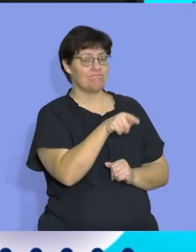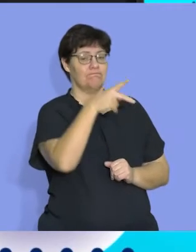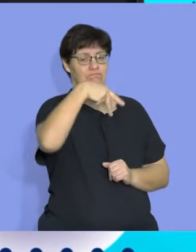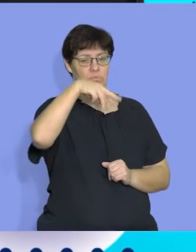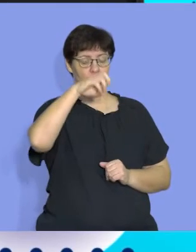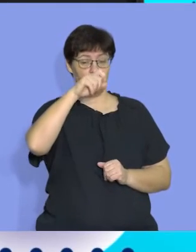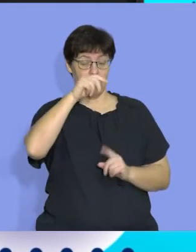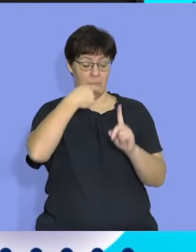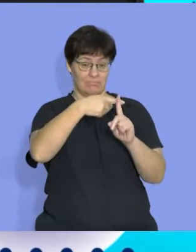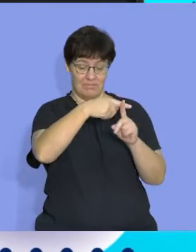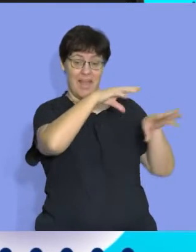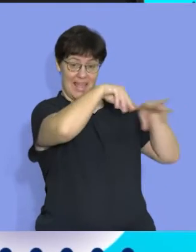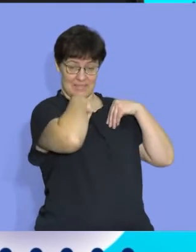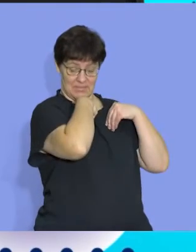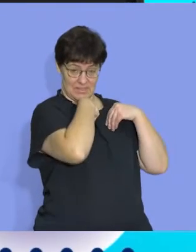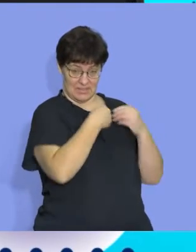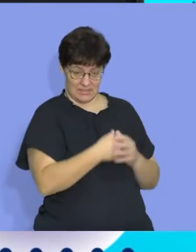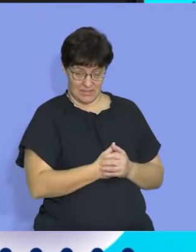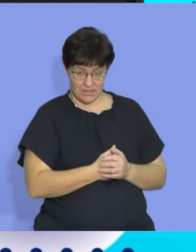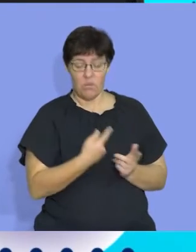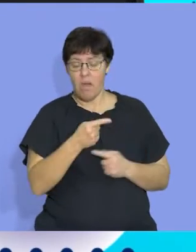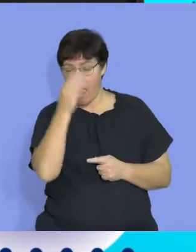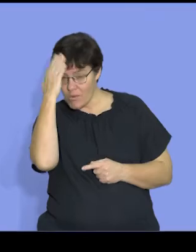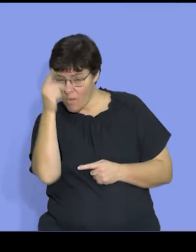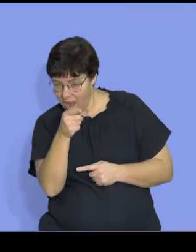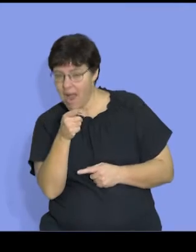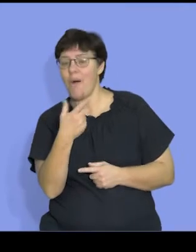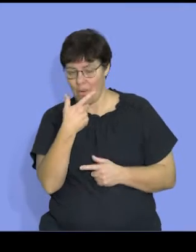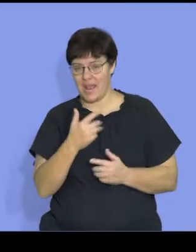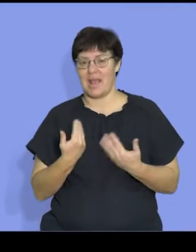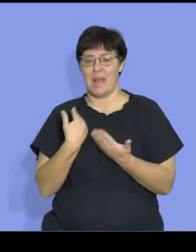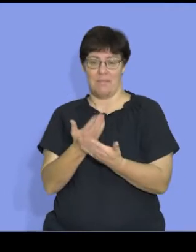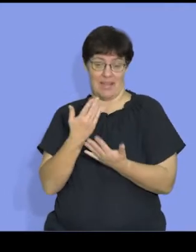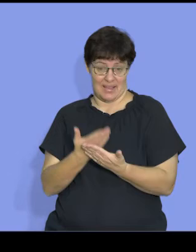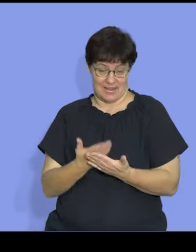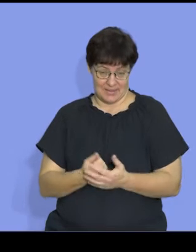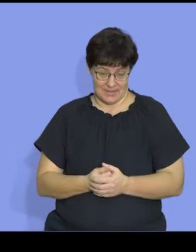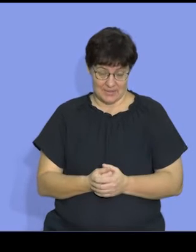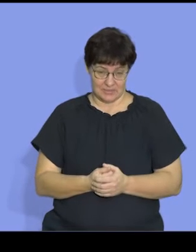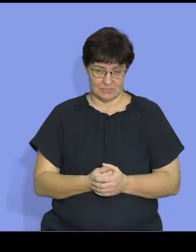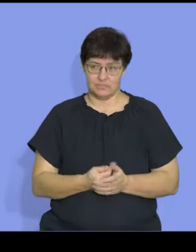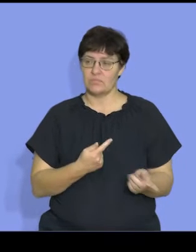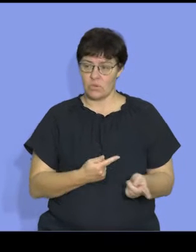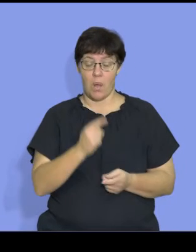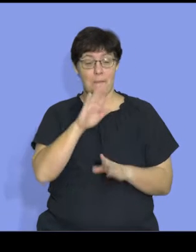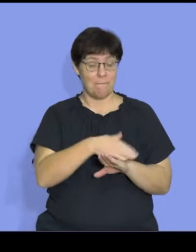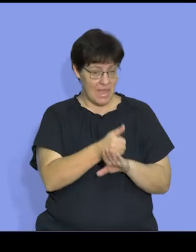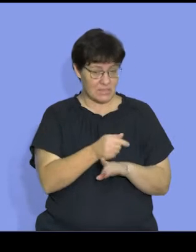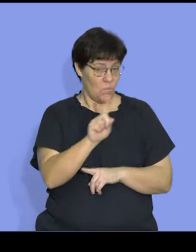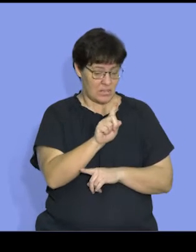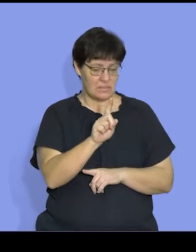So once we know that, we are able to apply that knowledge. Now, we are saying bases are proton